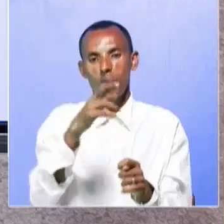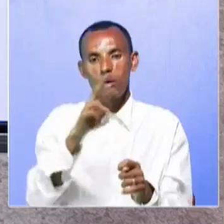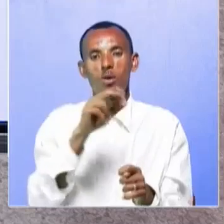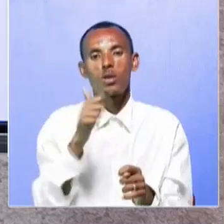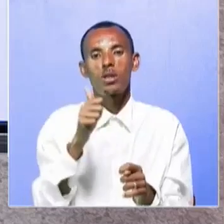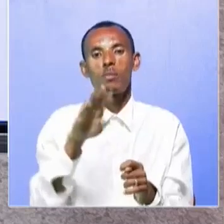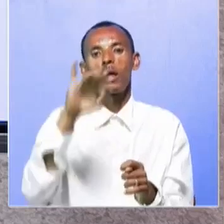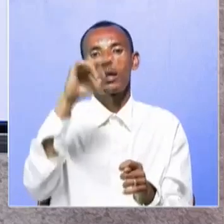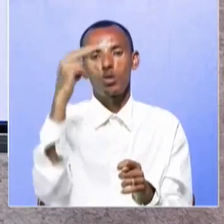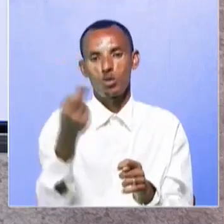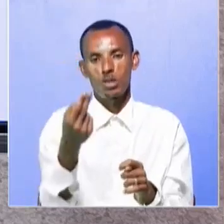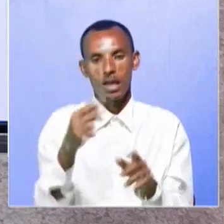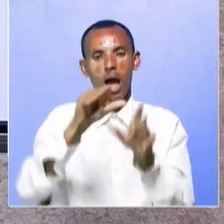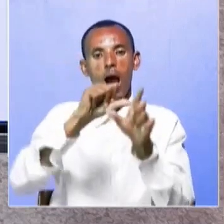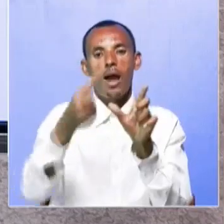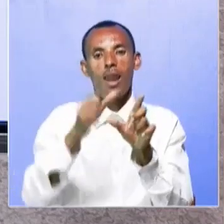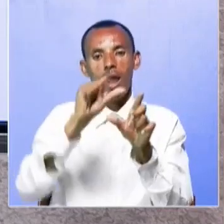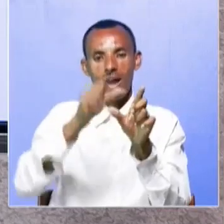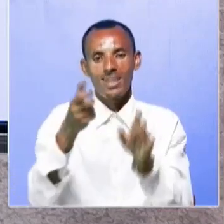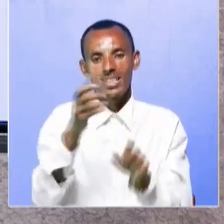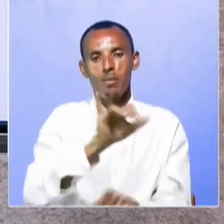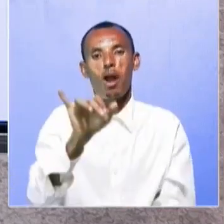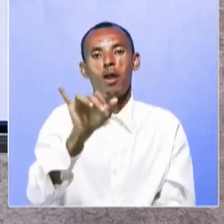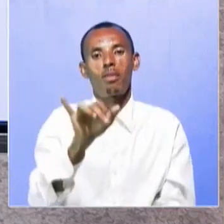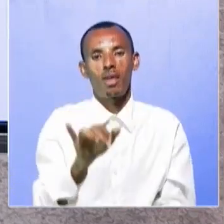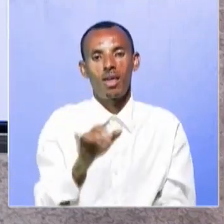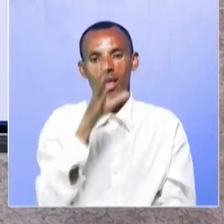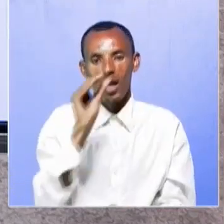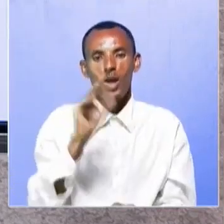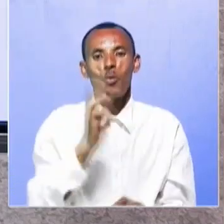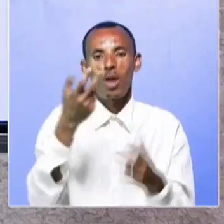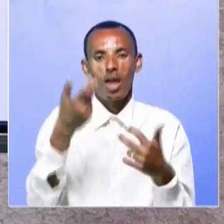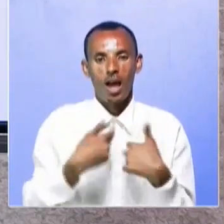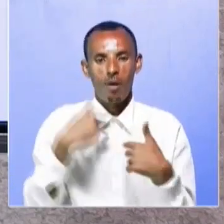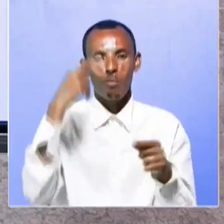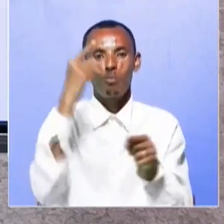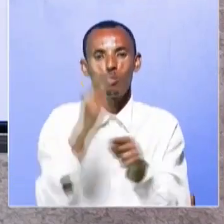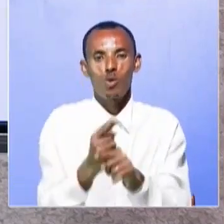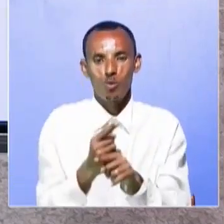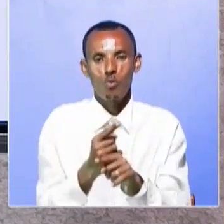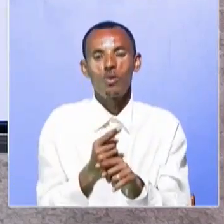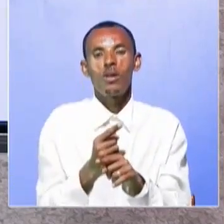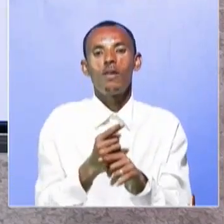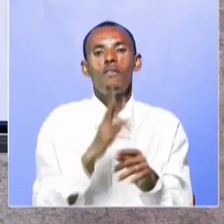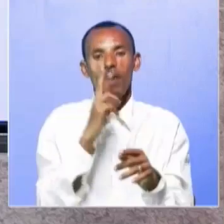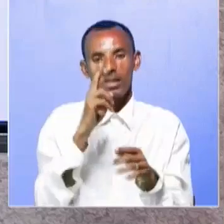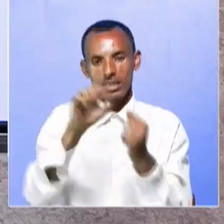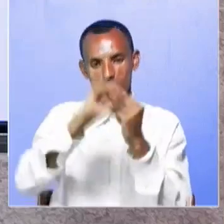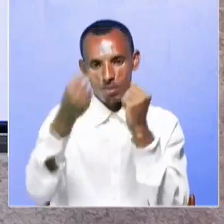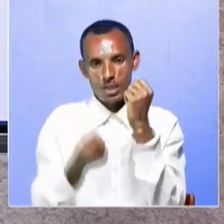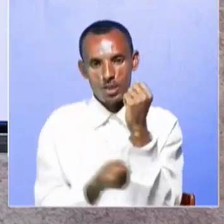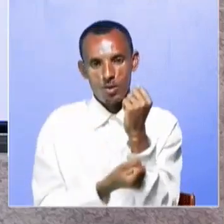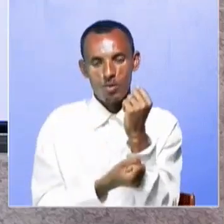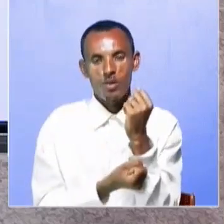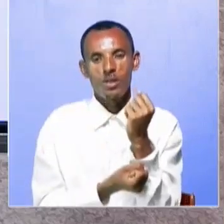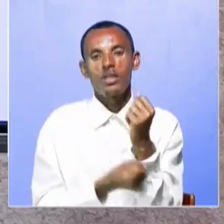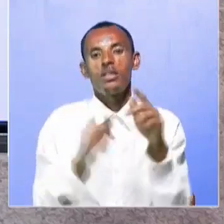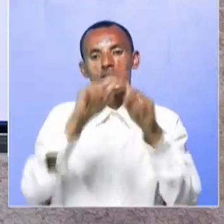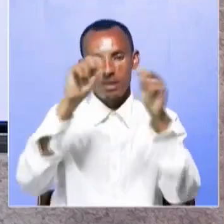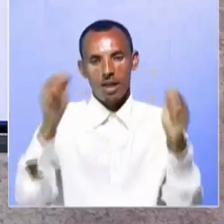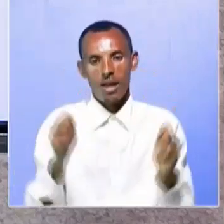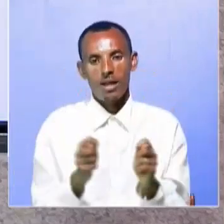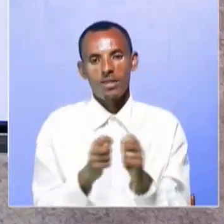by applying angle-angle similarities, and we have proved a certain facts regarding